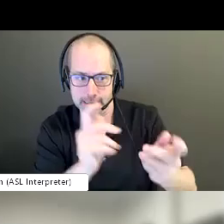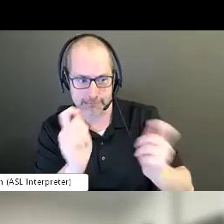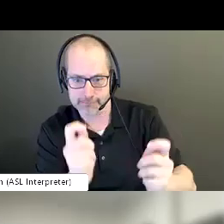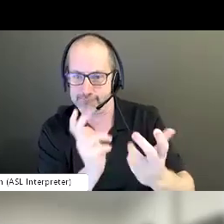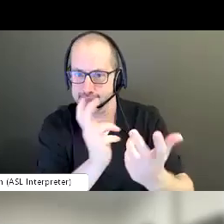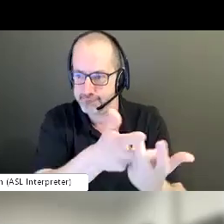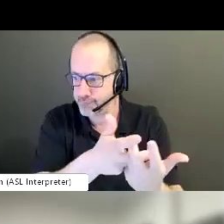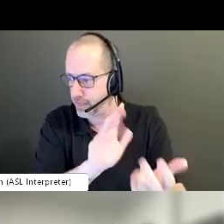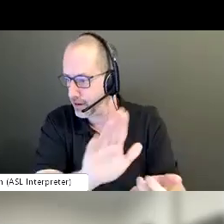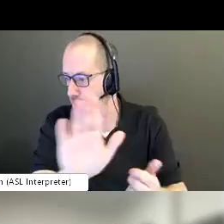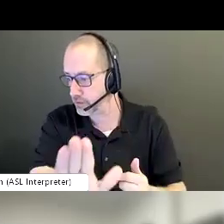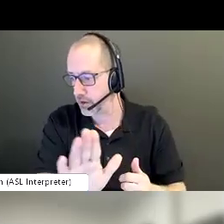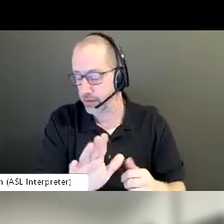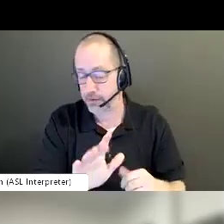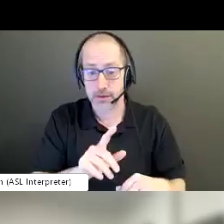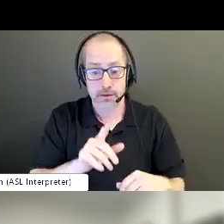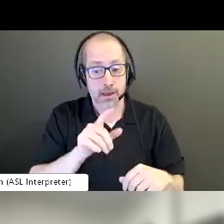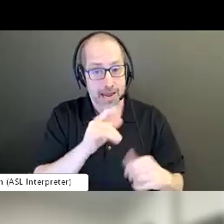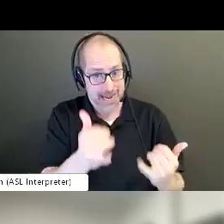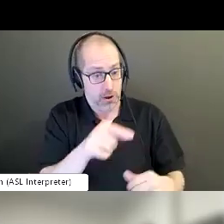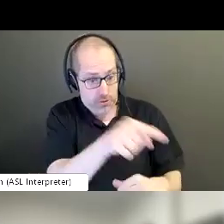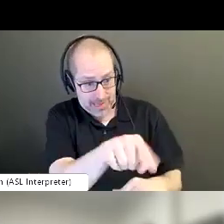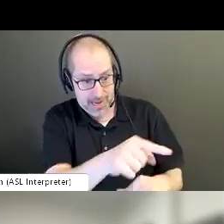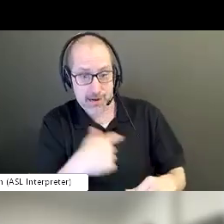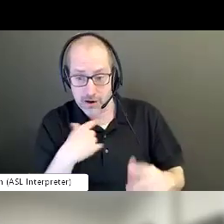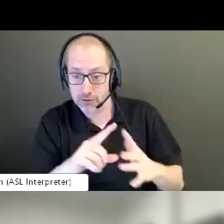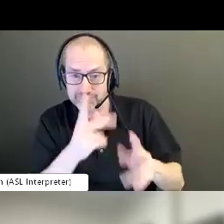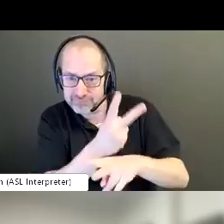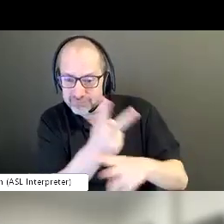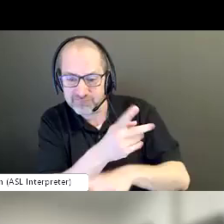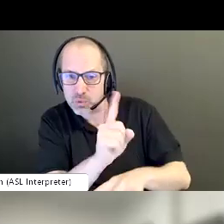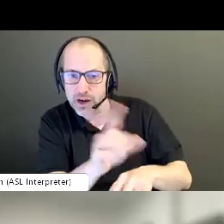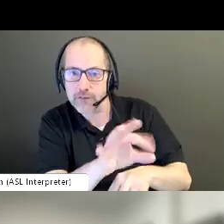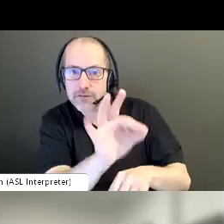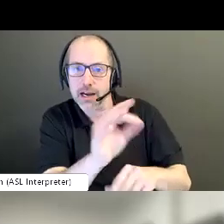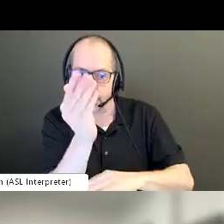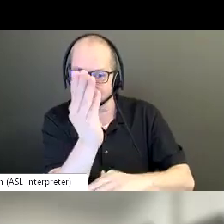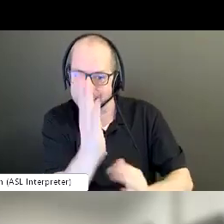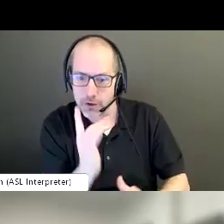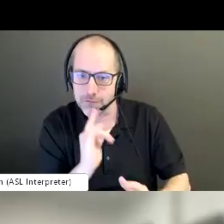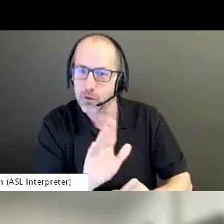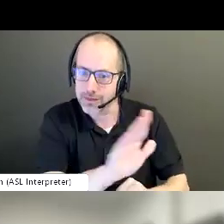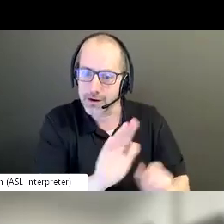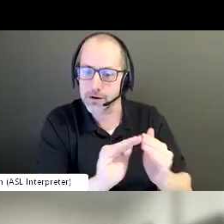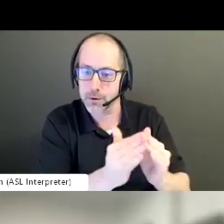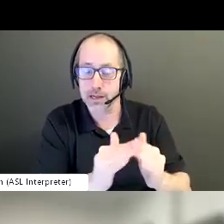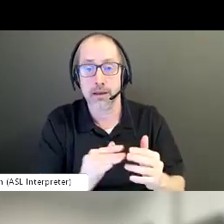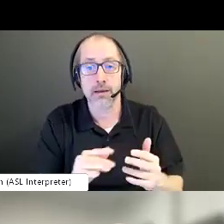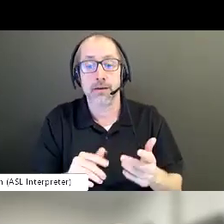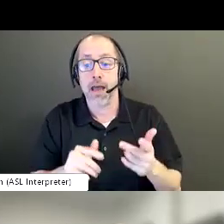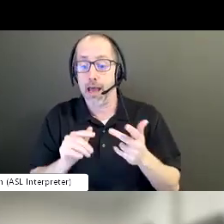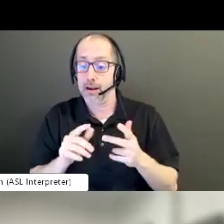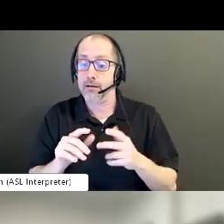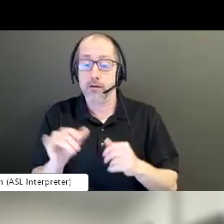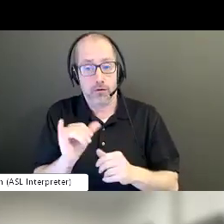sure that there are presenters in those communities. And really, we're doubling down on trying to hit